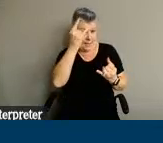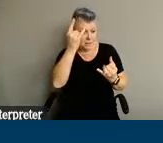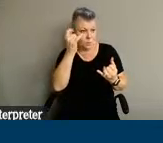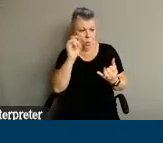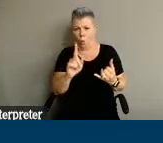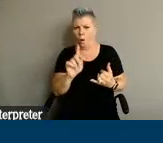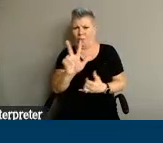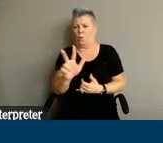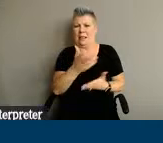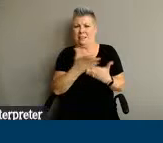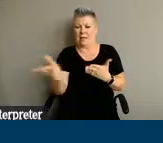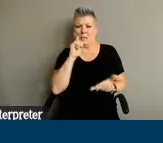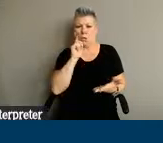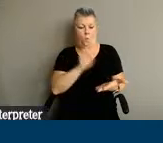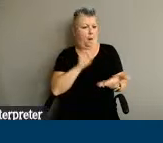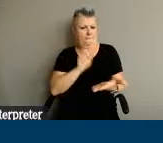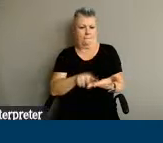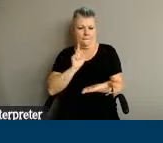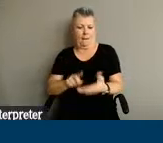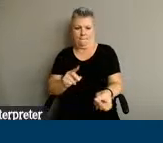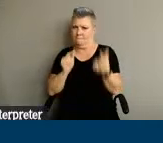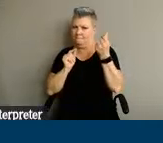Post-its.